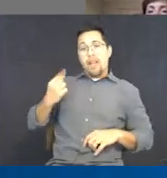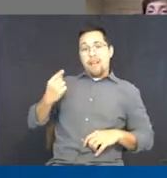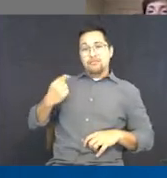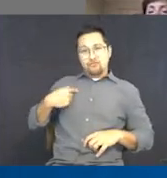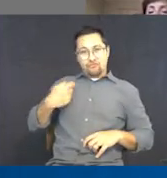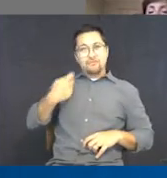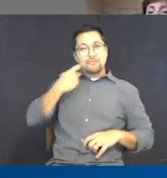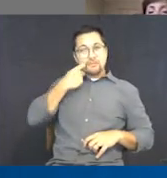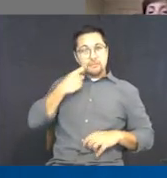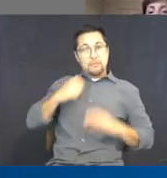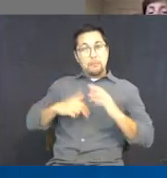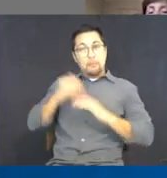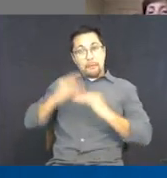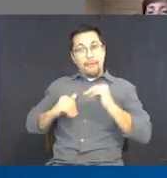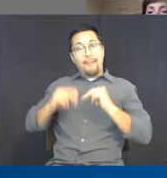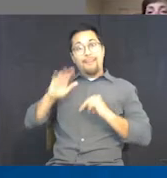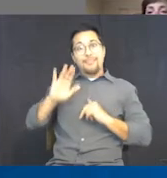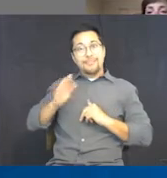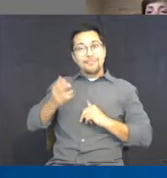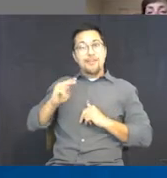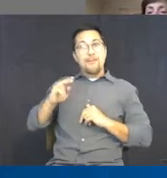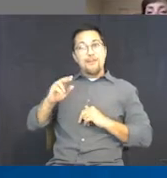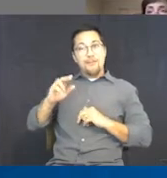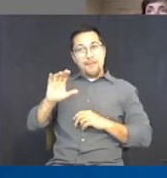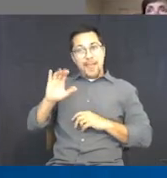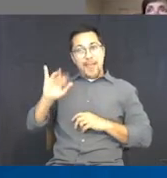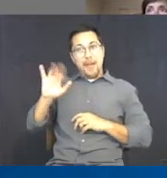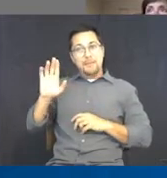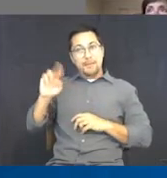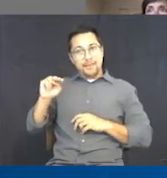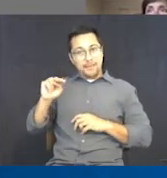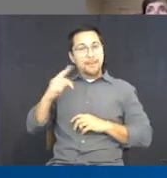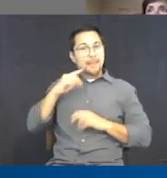technology could support David and transition with him into his